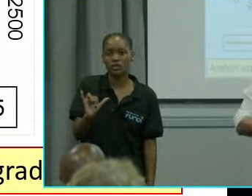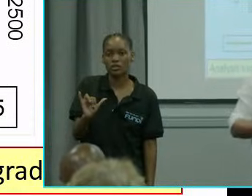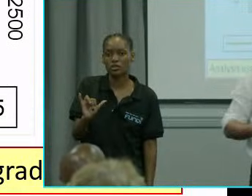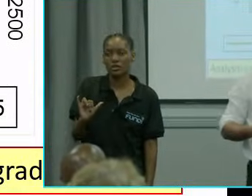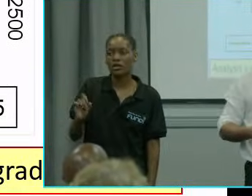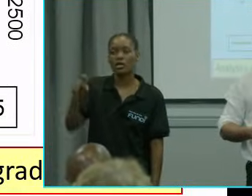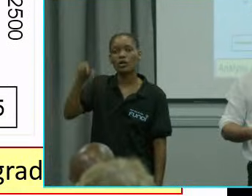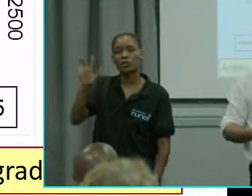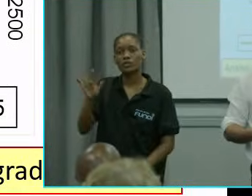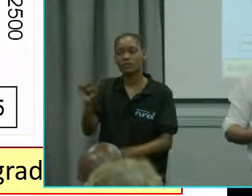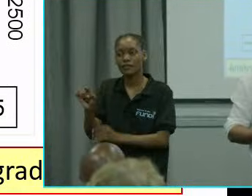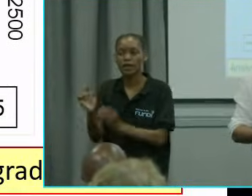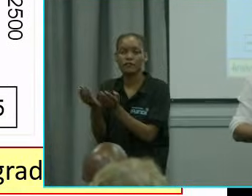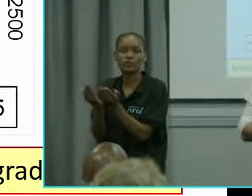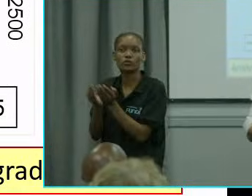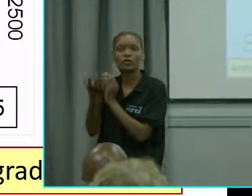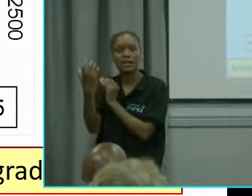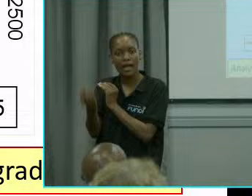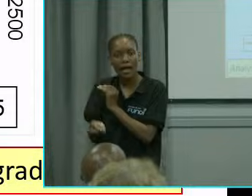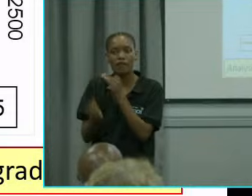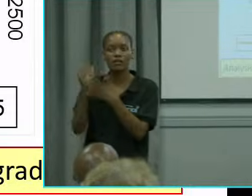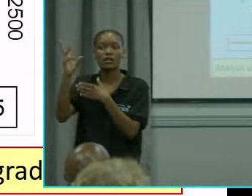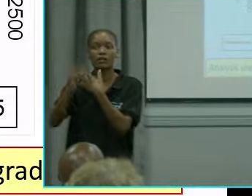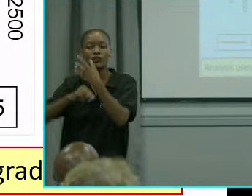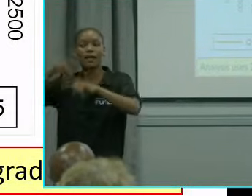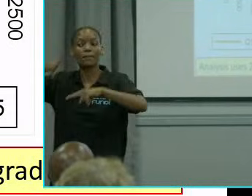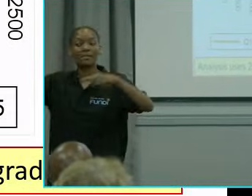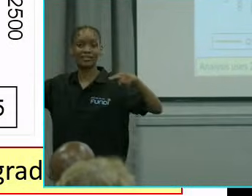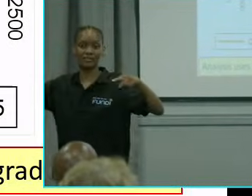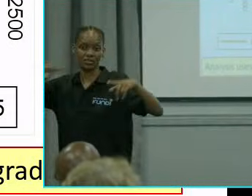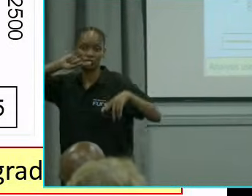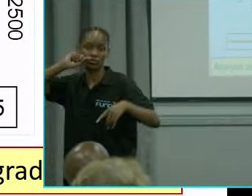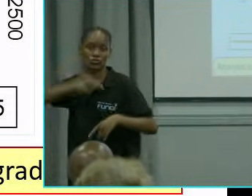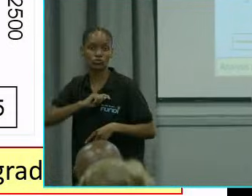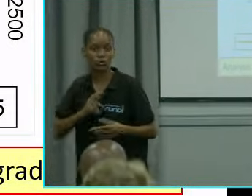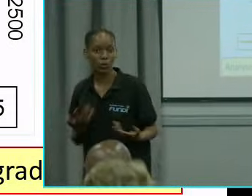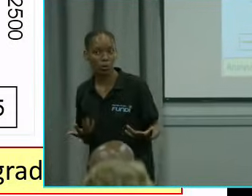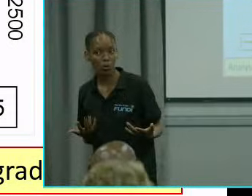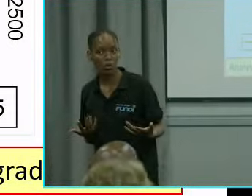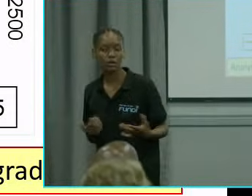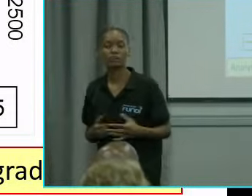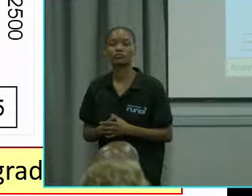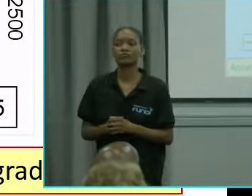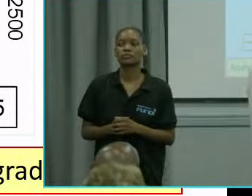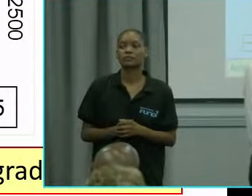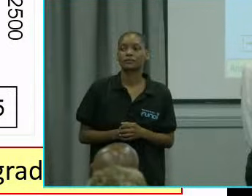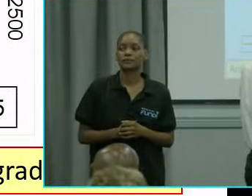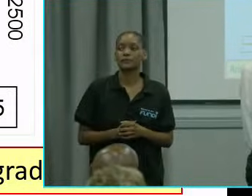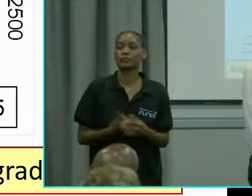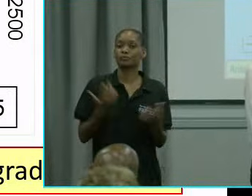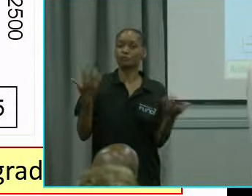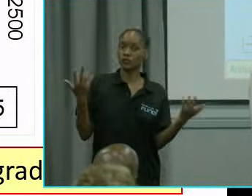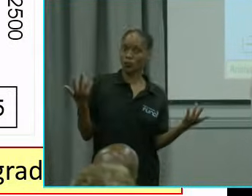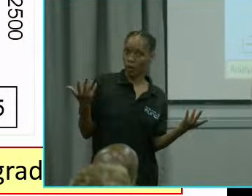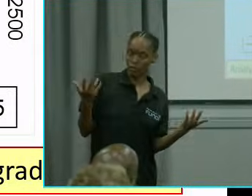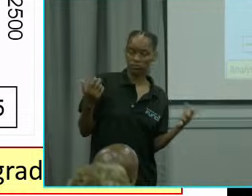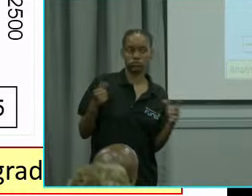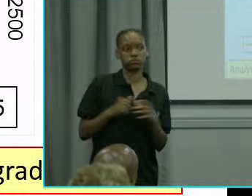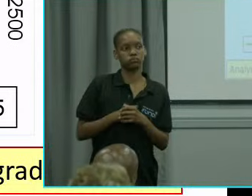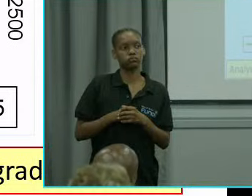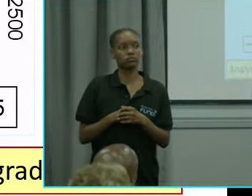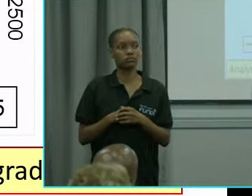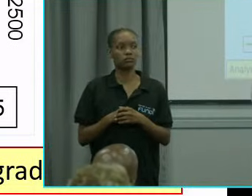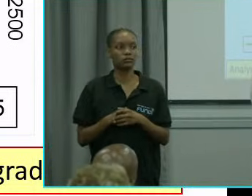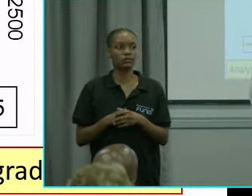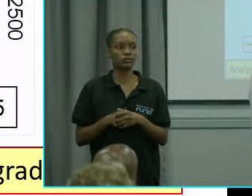greater curriculum diversity? To what extent do they have that privilege? Well, it turns out